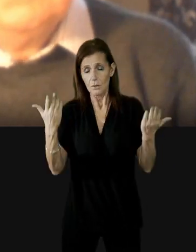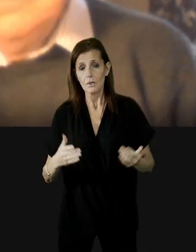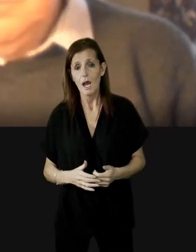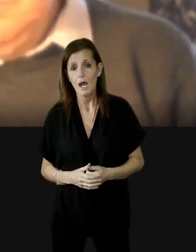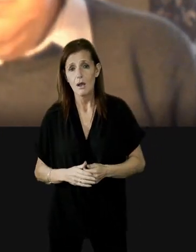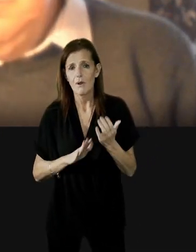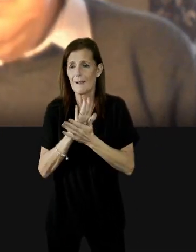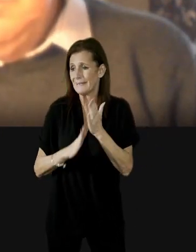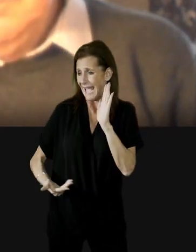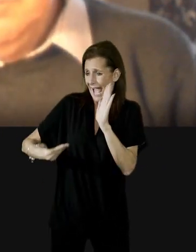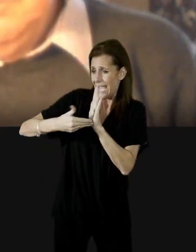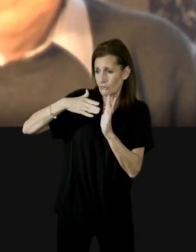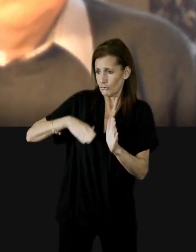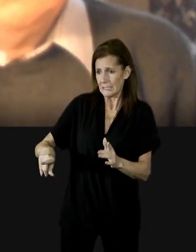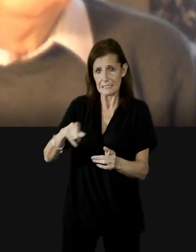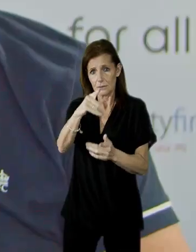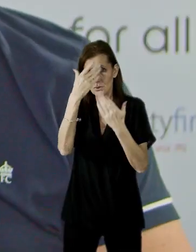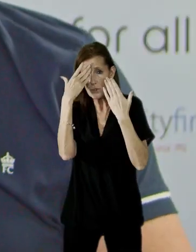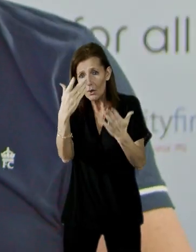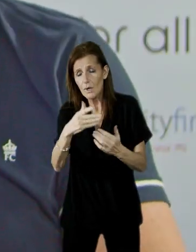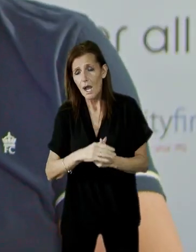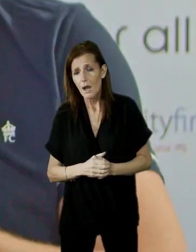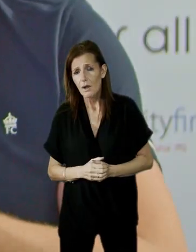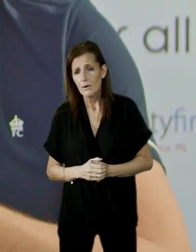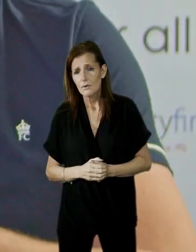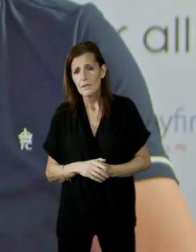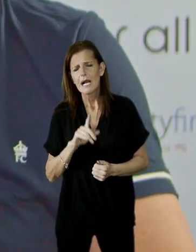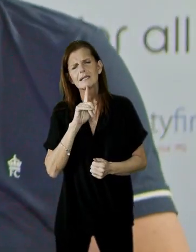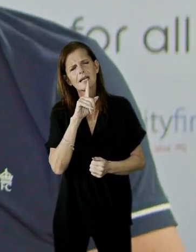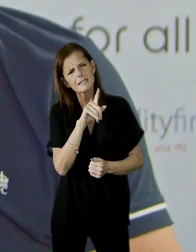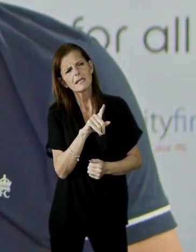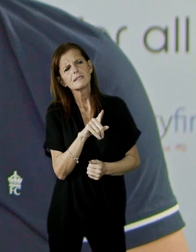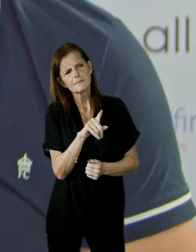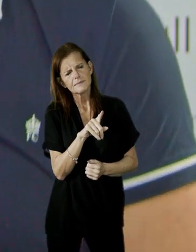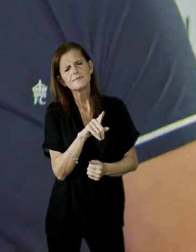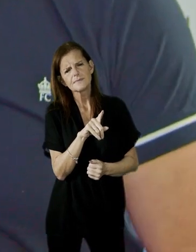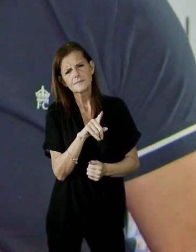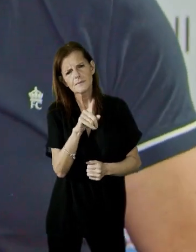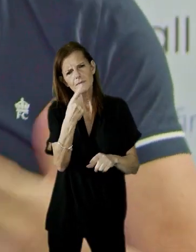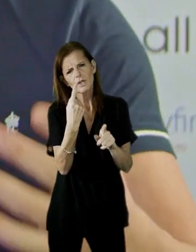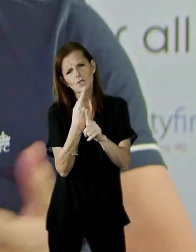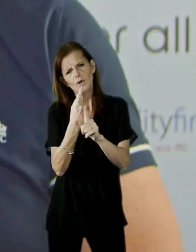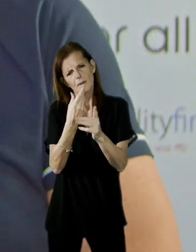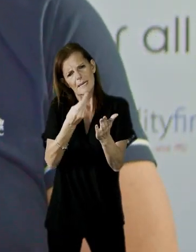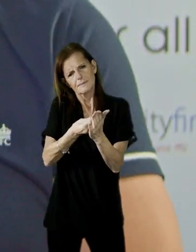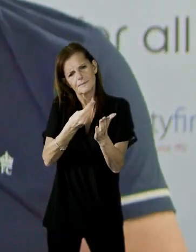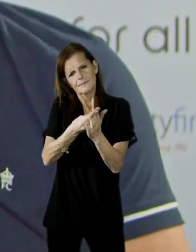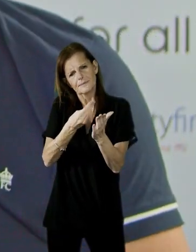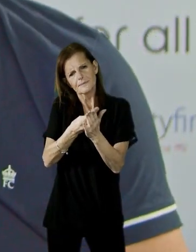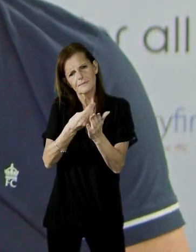and therefore had additional needs. And just to touch on something there, you said about the economic value of it.